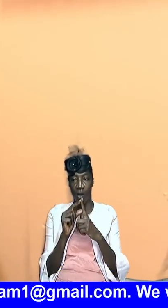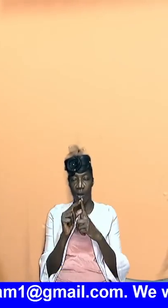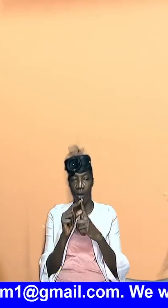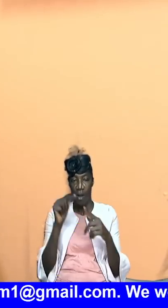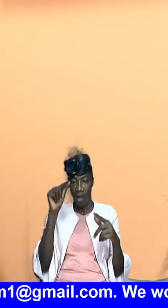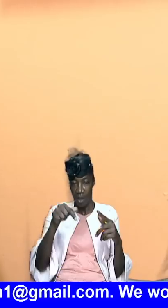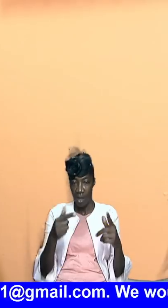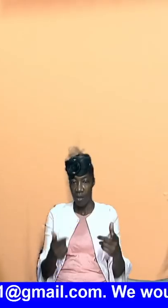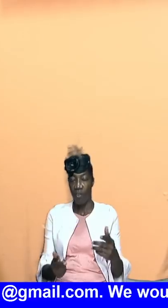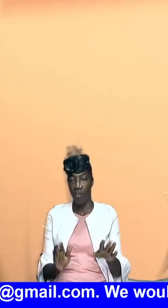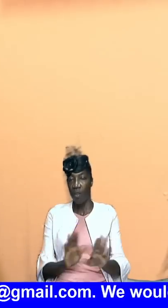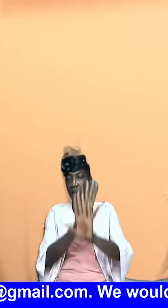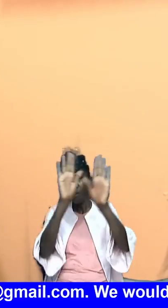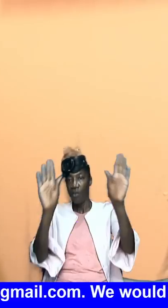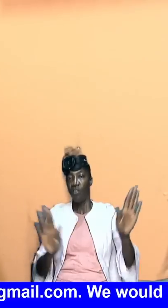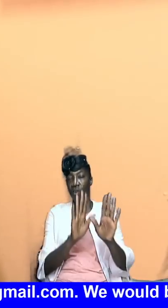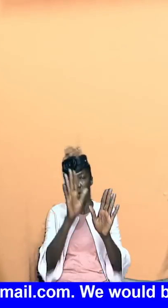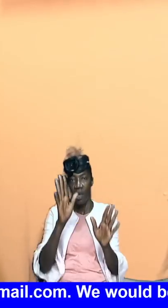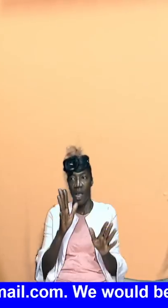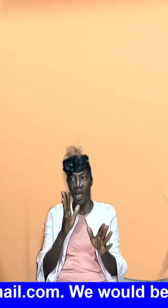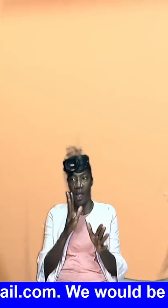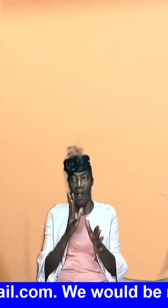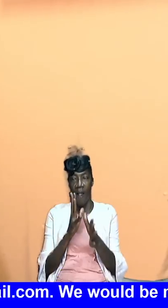coming Sunday, which is Father's Day,